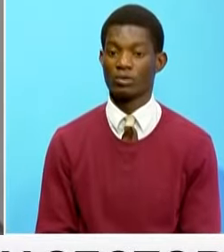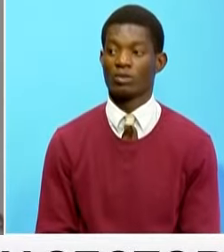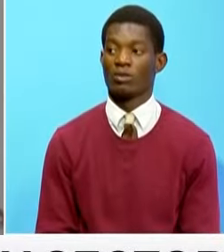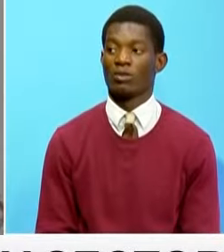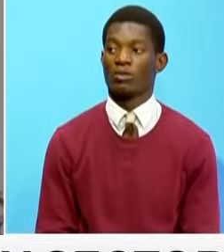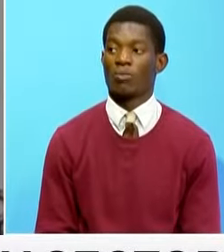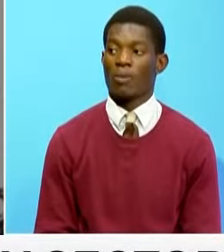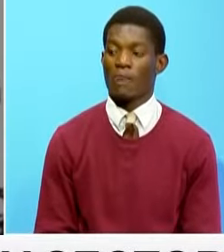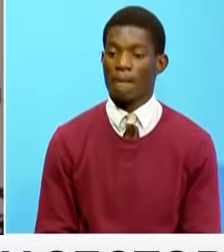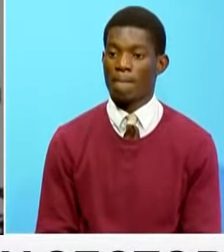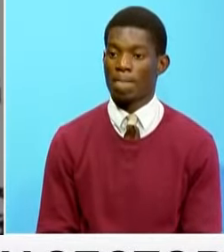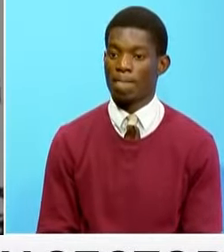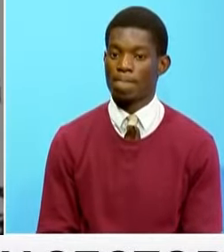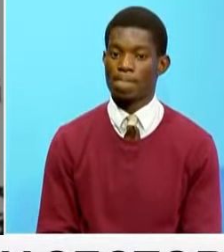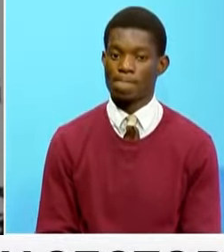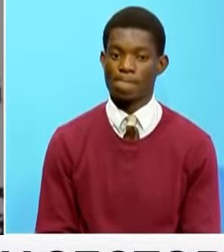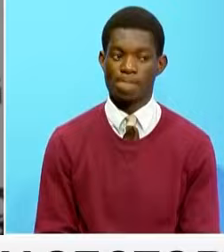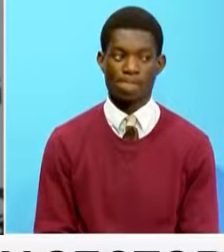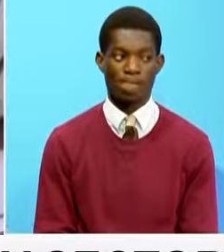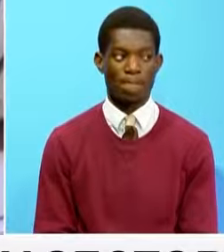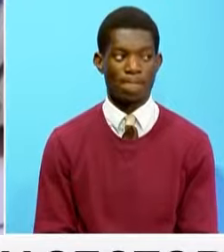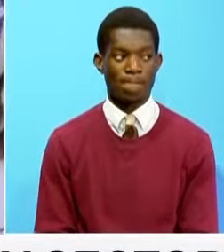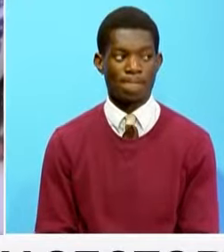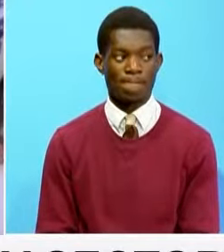date and the months when to submit these